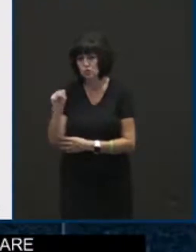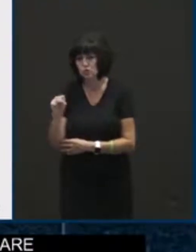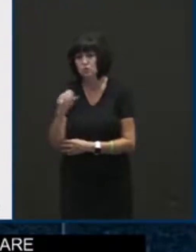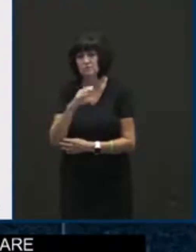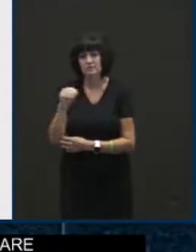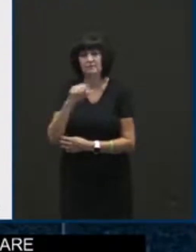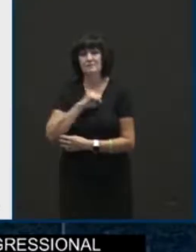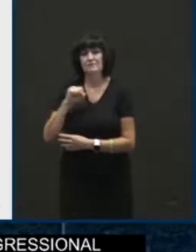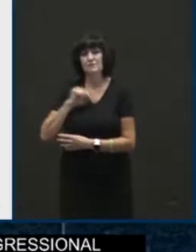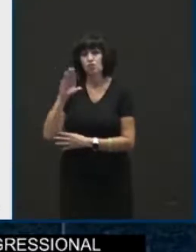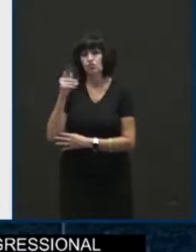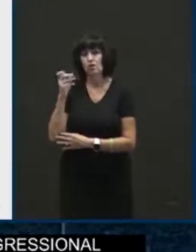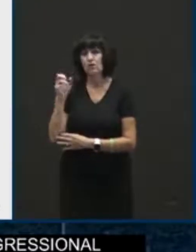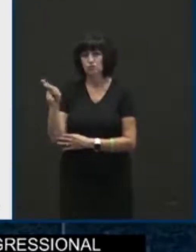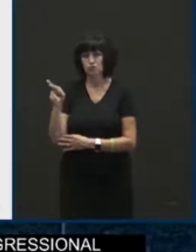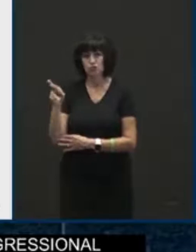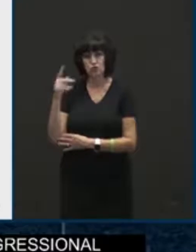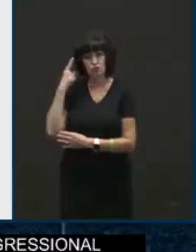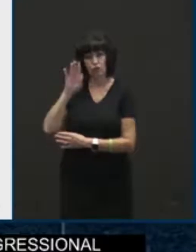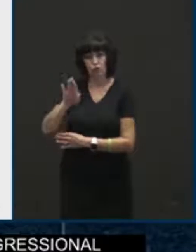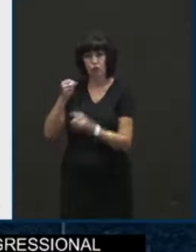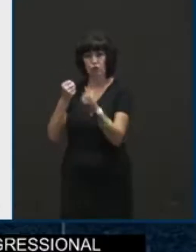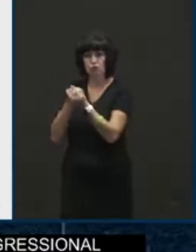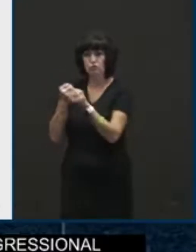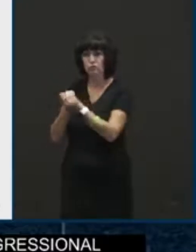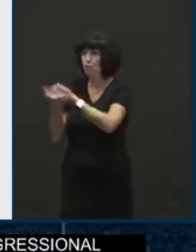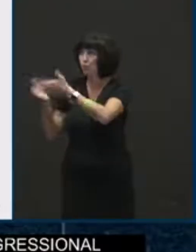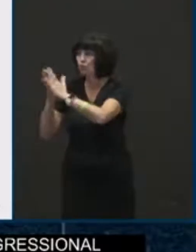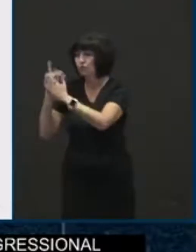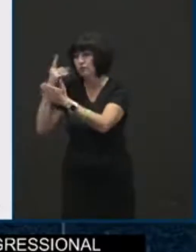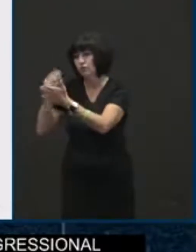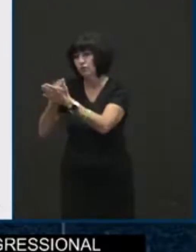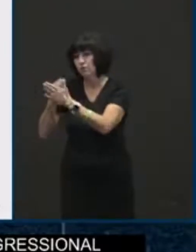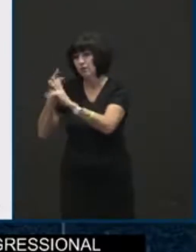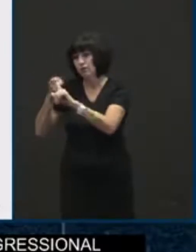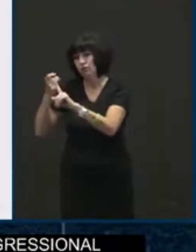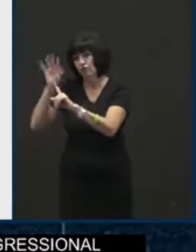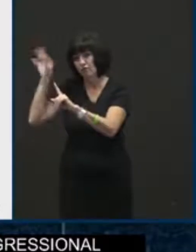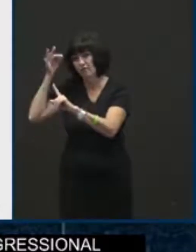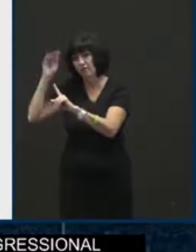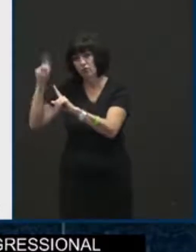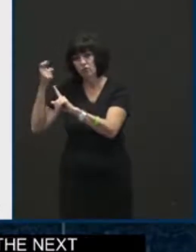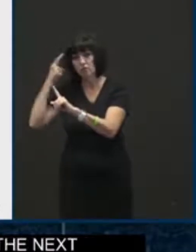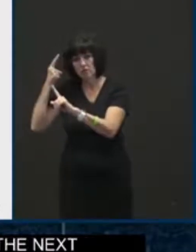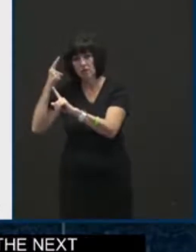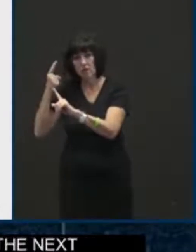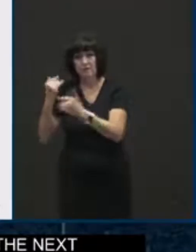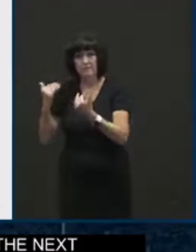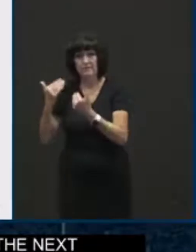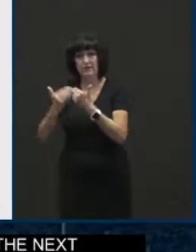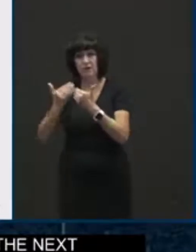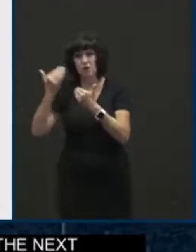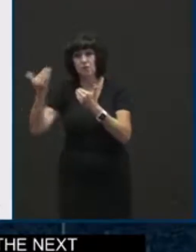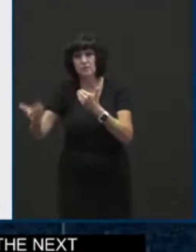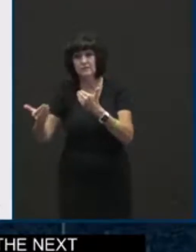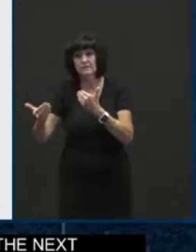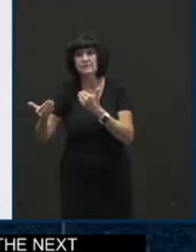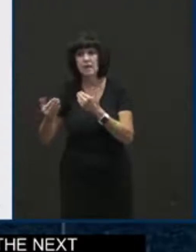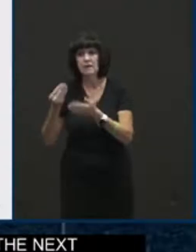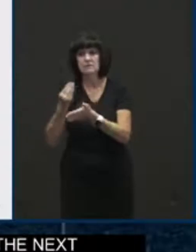of the CARES Act and the next relief package, which is still being worked on. We're hopeful